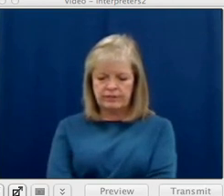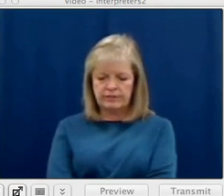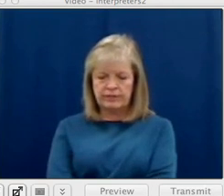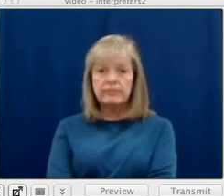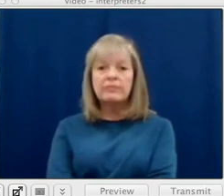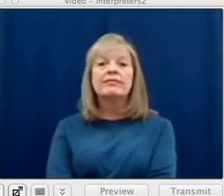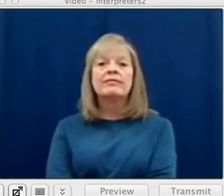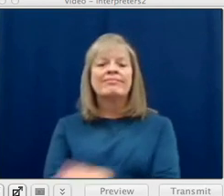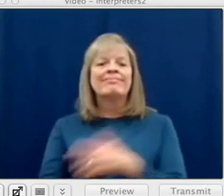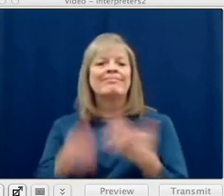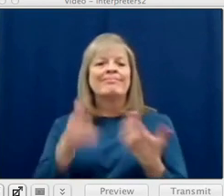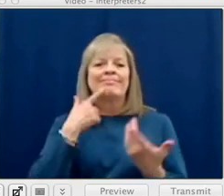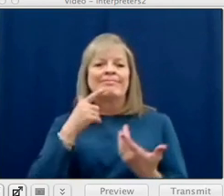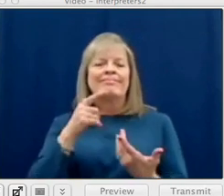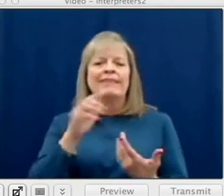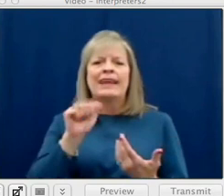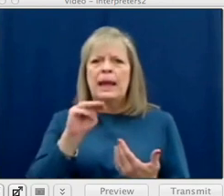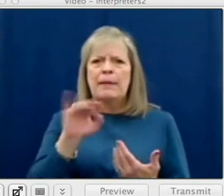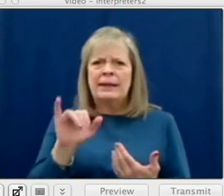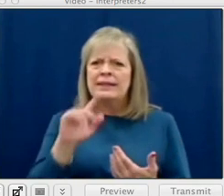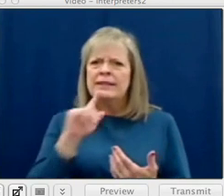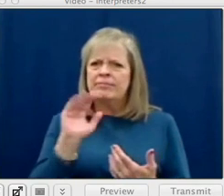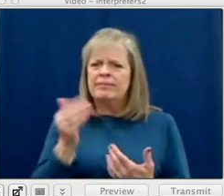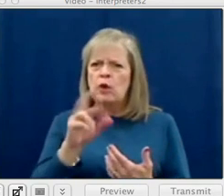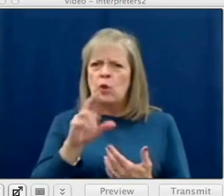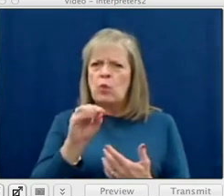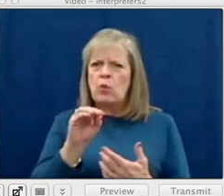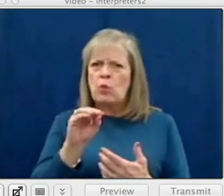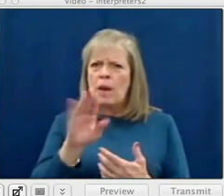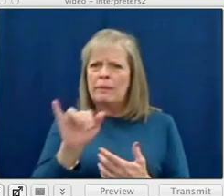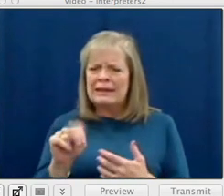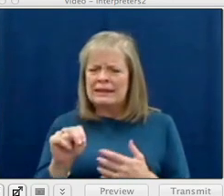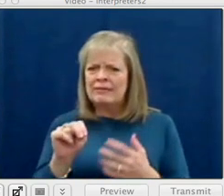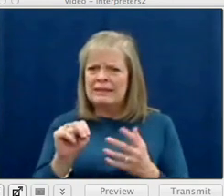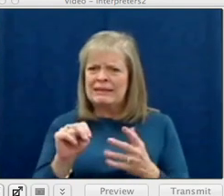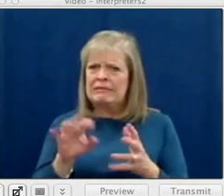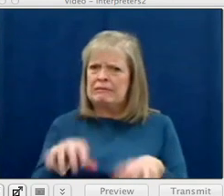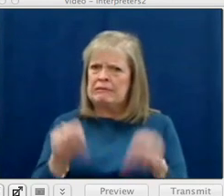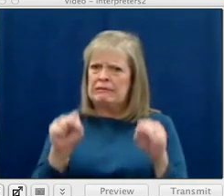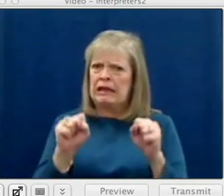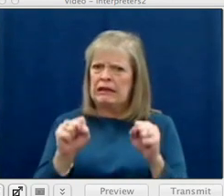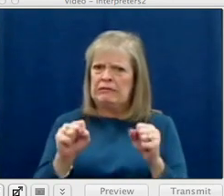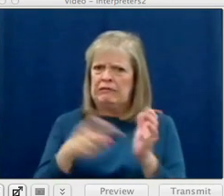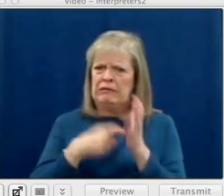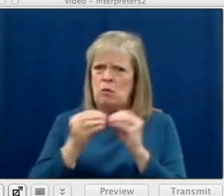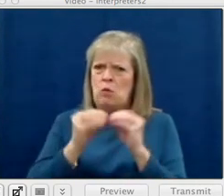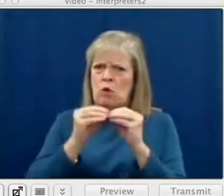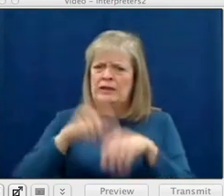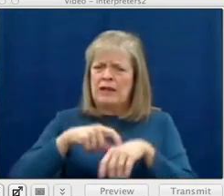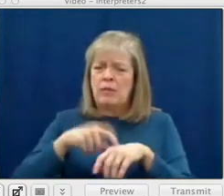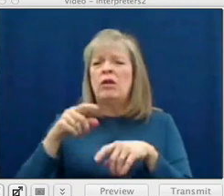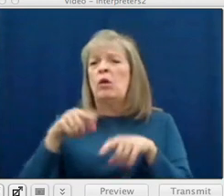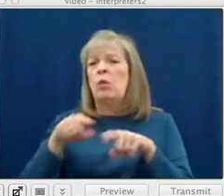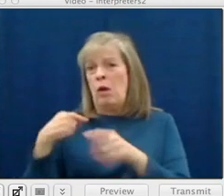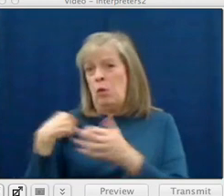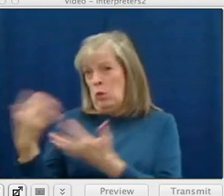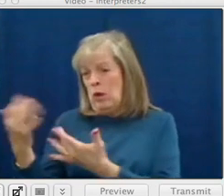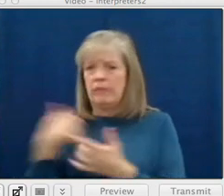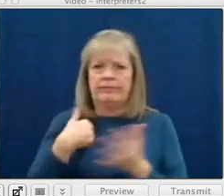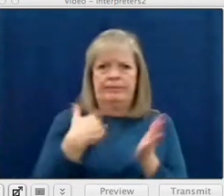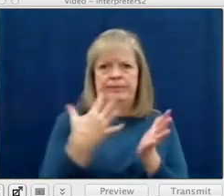It seems like Robyn's taking a little bit more time to come back in, so while we're waiting for her to join us, let me just go ahead and do